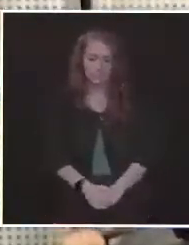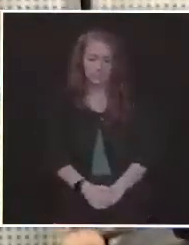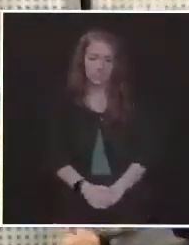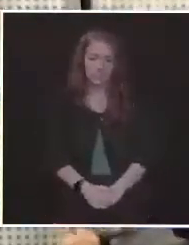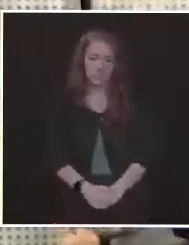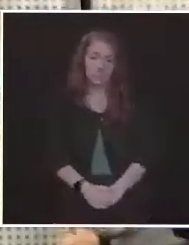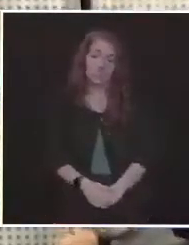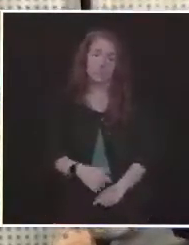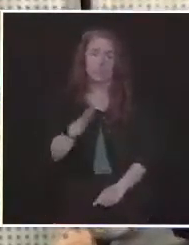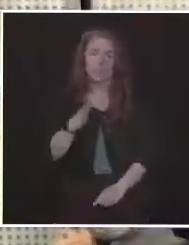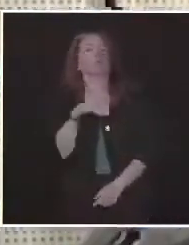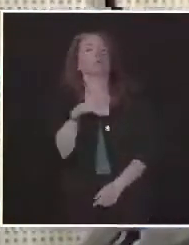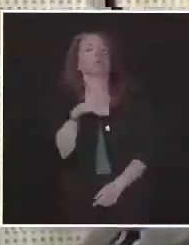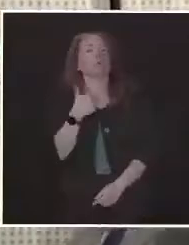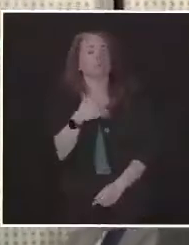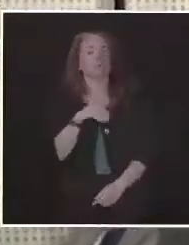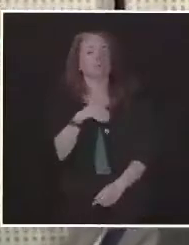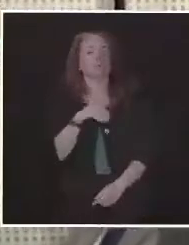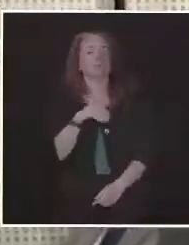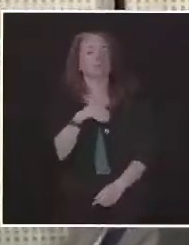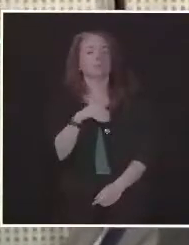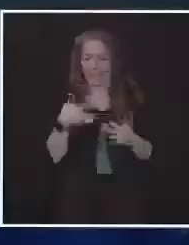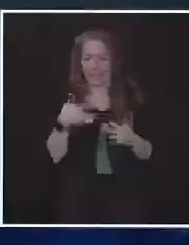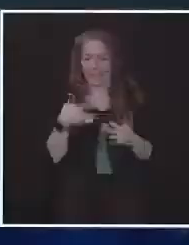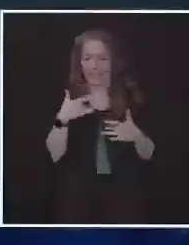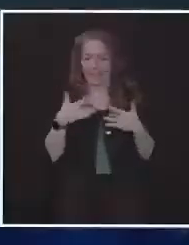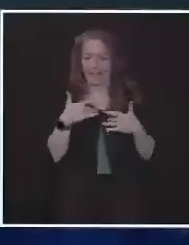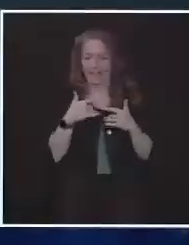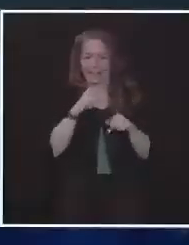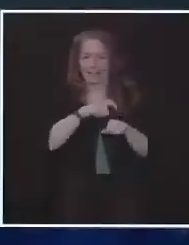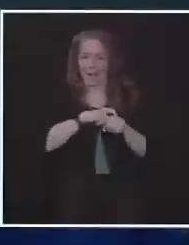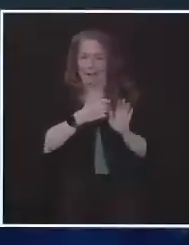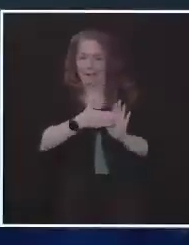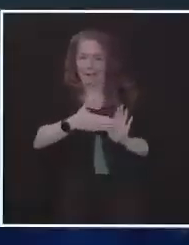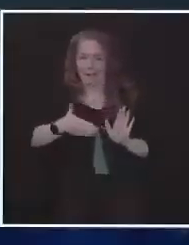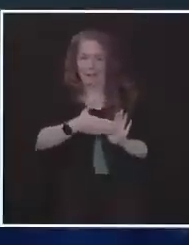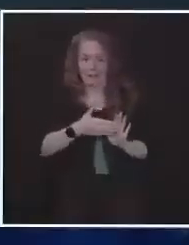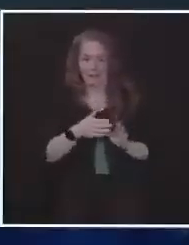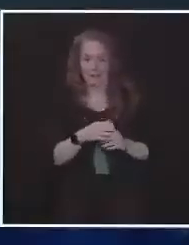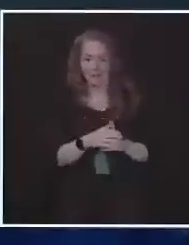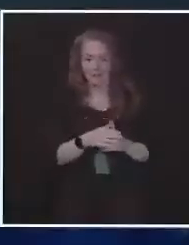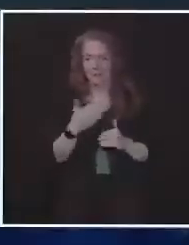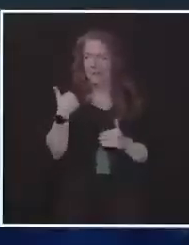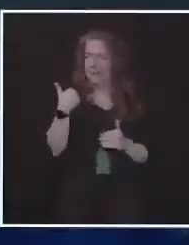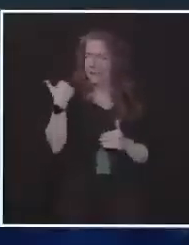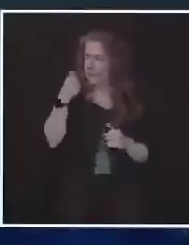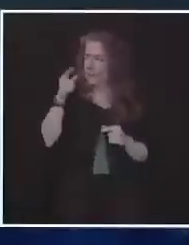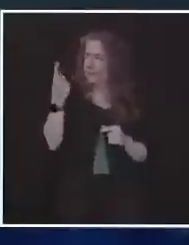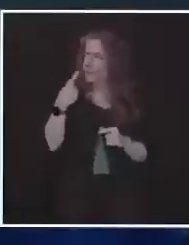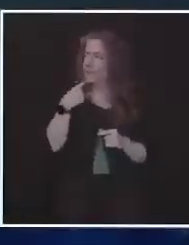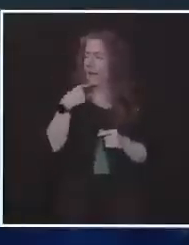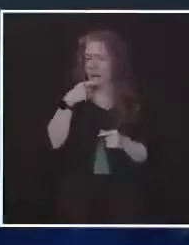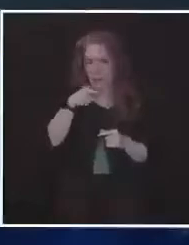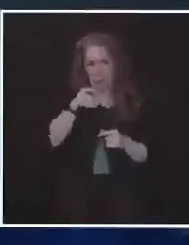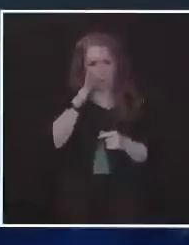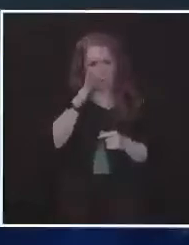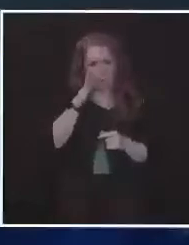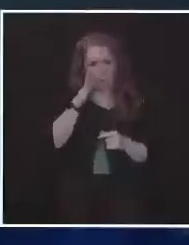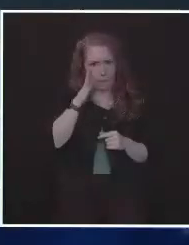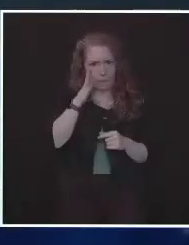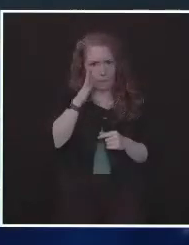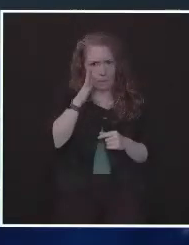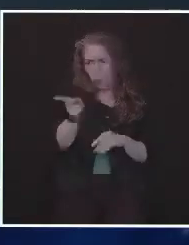Wow, what an exciting time. You know, the other day I think somebody said, this is going to be so great, you're the dynamic